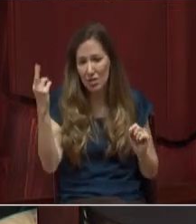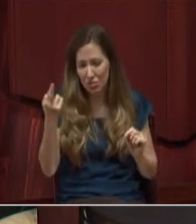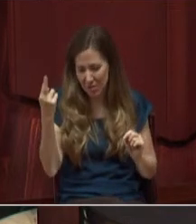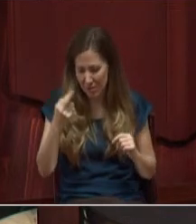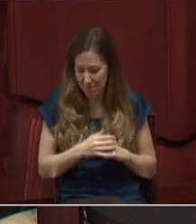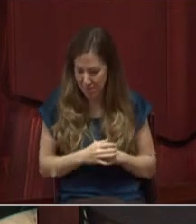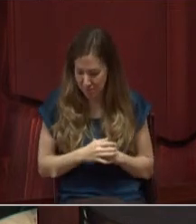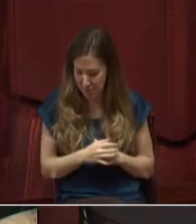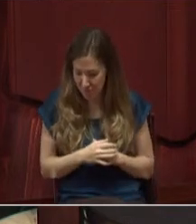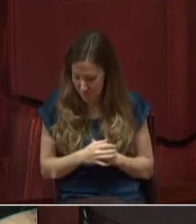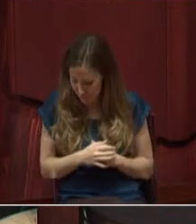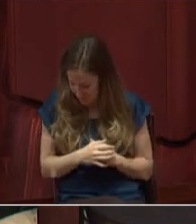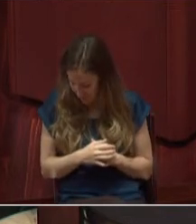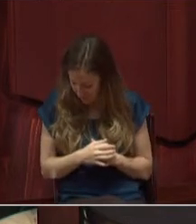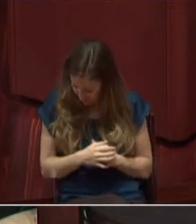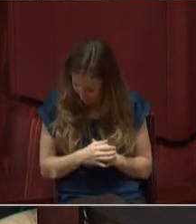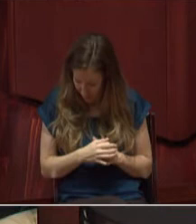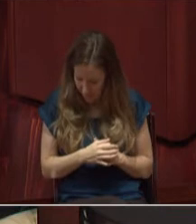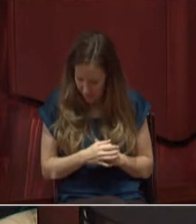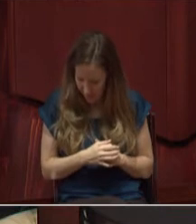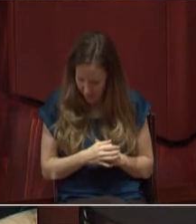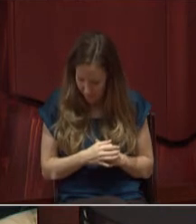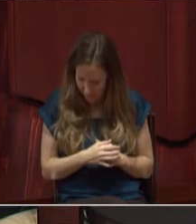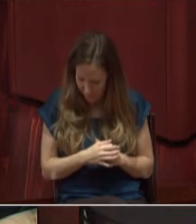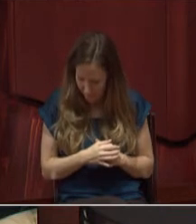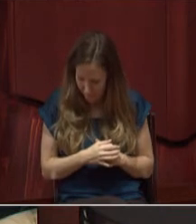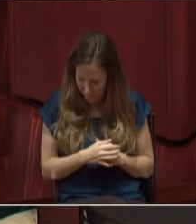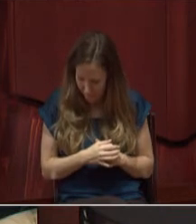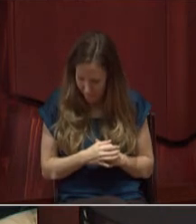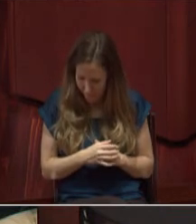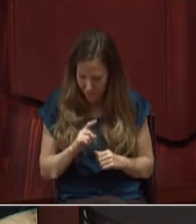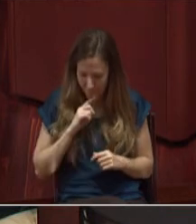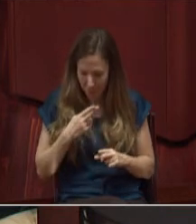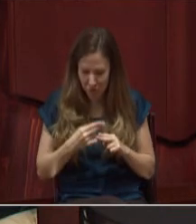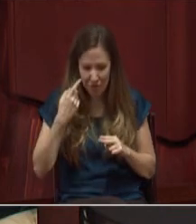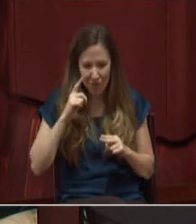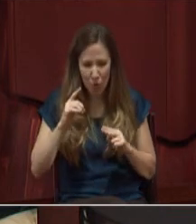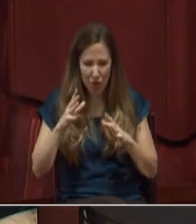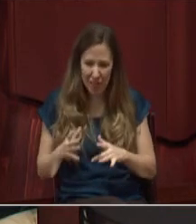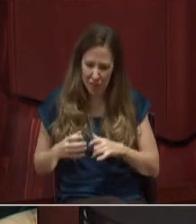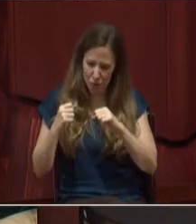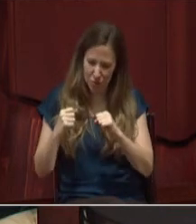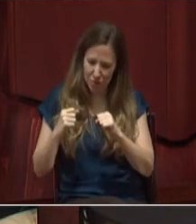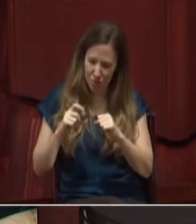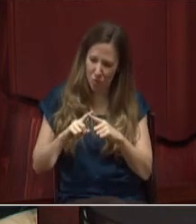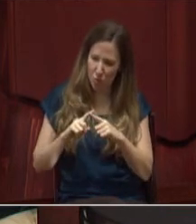reason, and it was the resilience, strength, really, of President